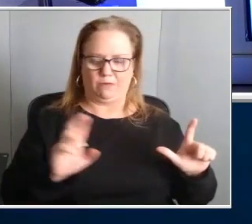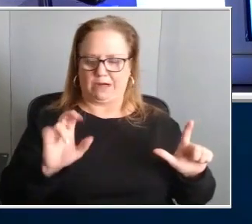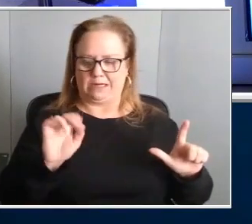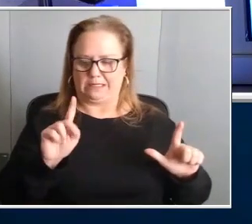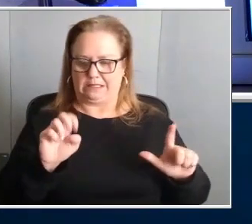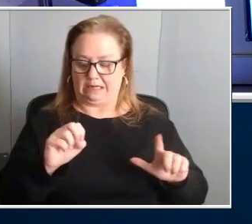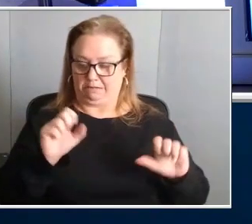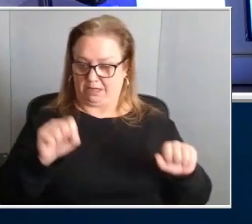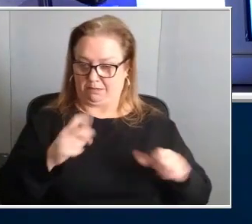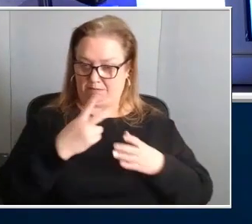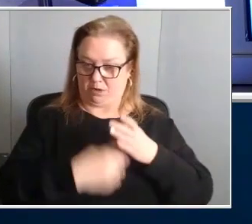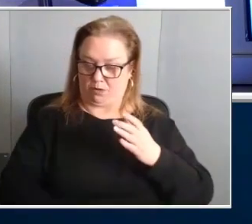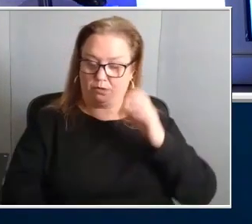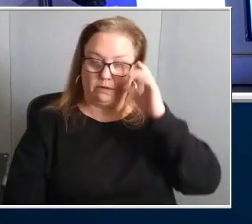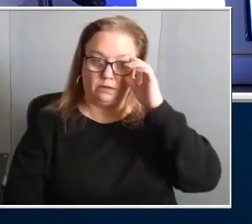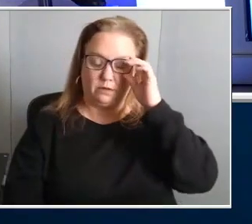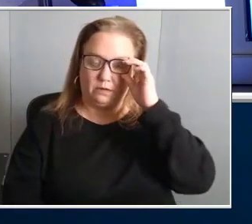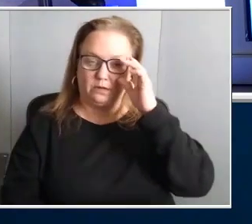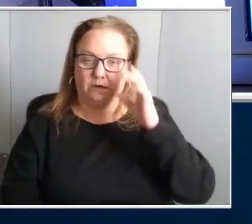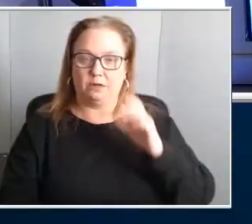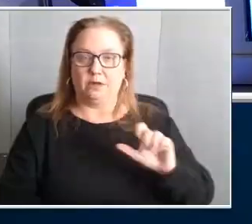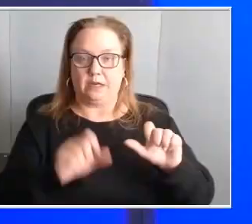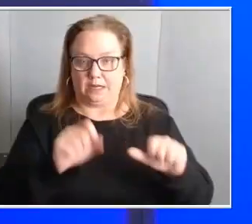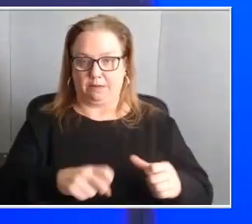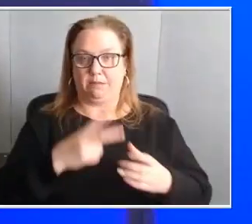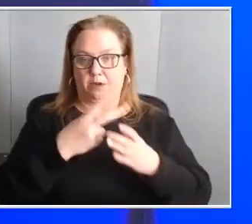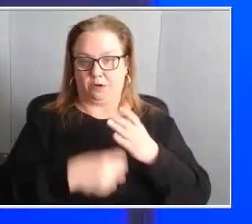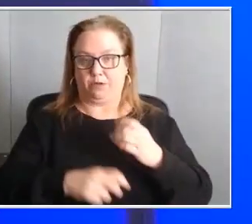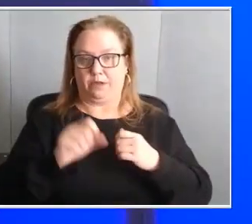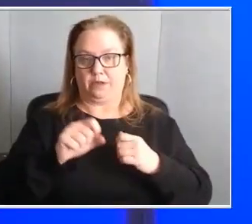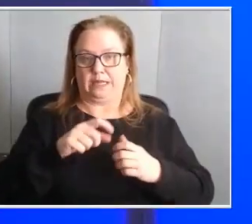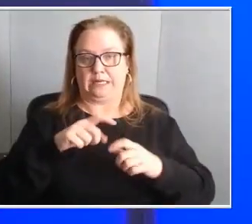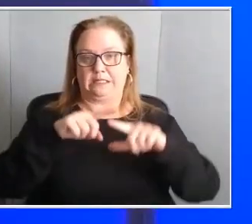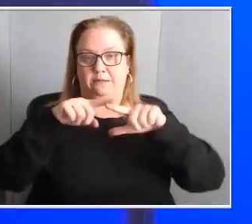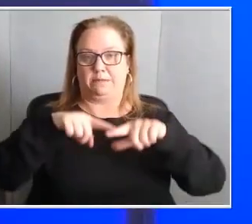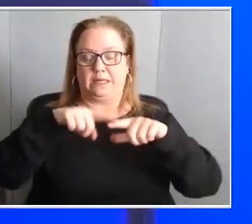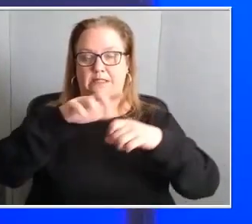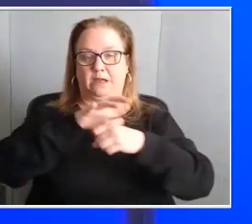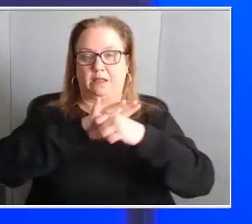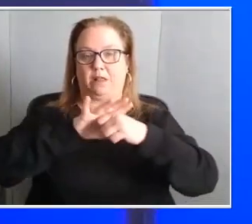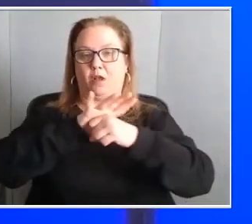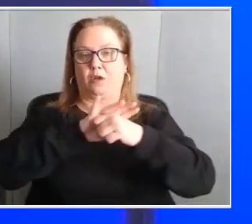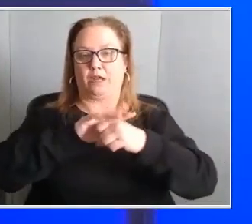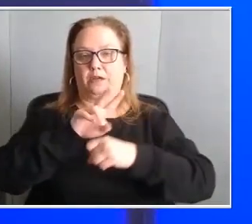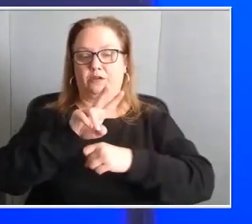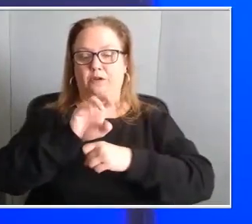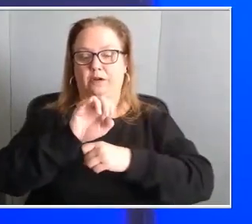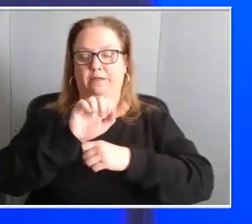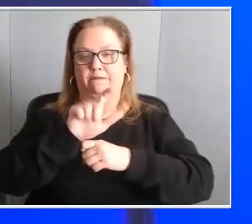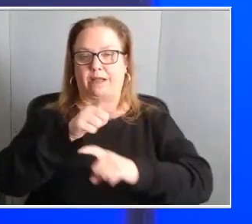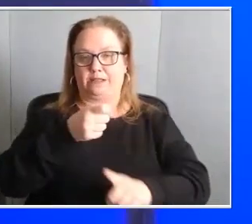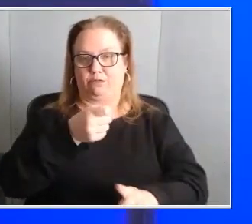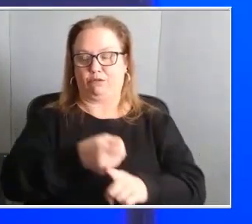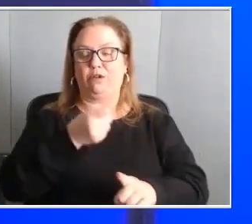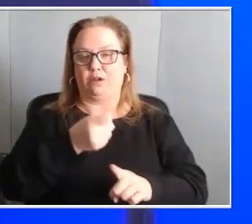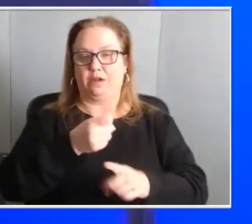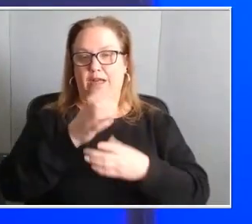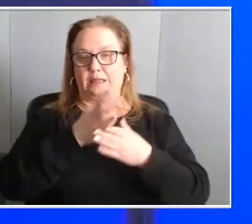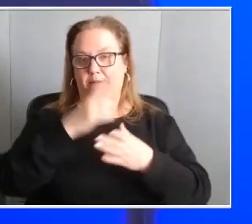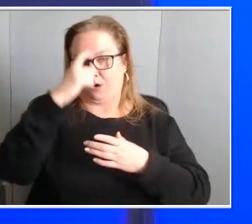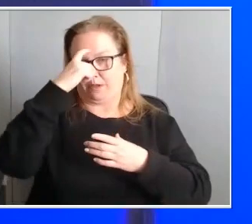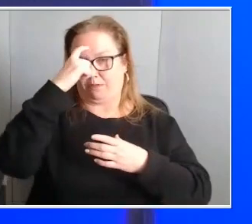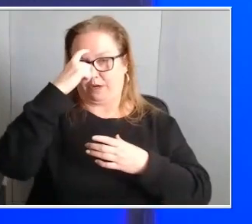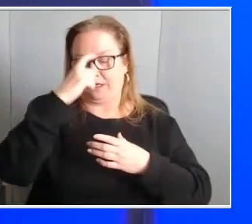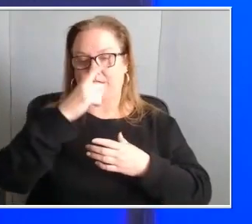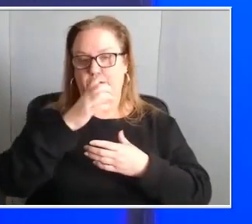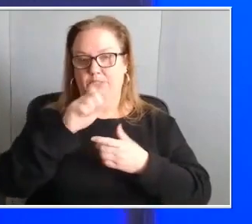both? Dr. Leitenberg. It sure can, and it just depends on the location of the vessel occlusion and the part of the brain. So certain parts